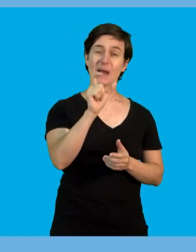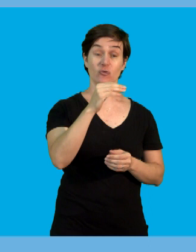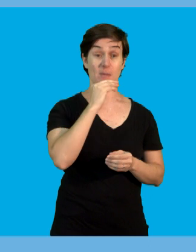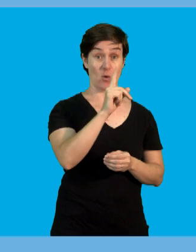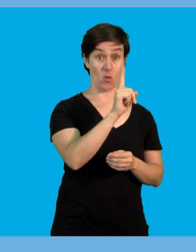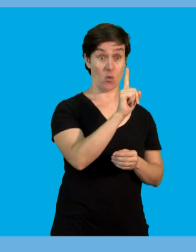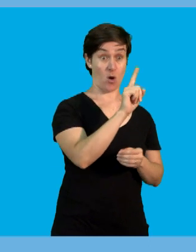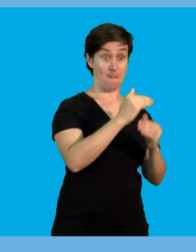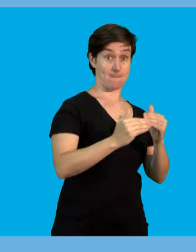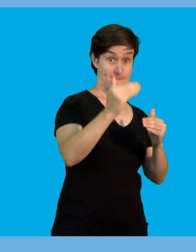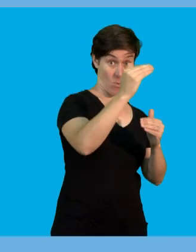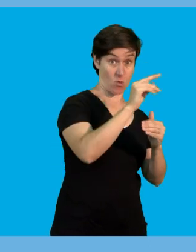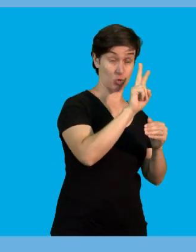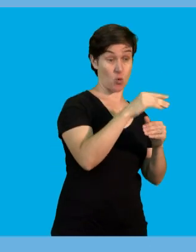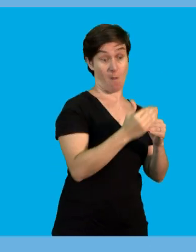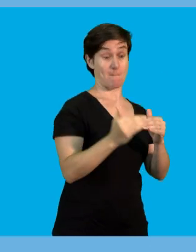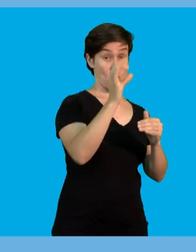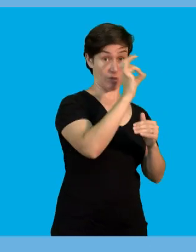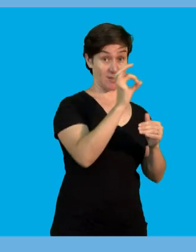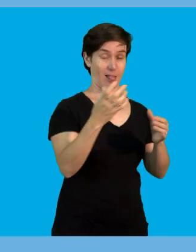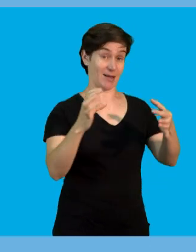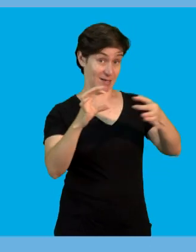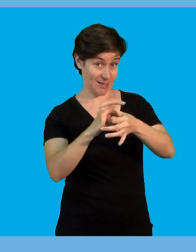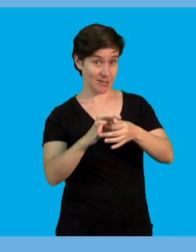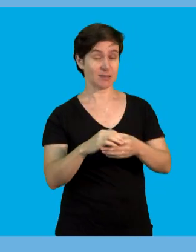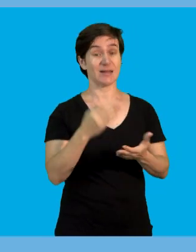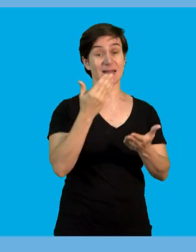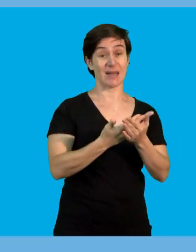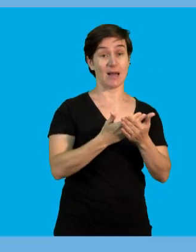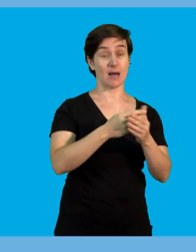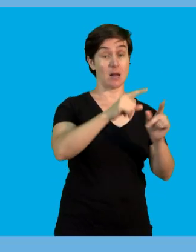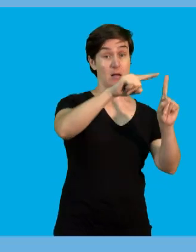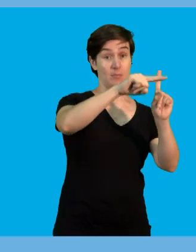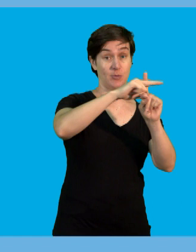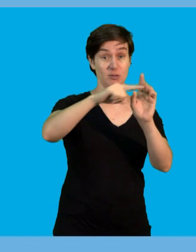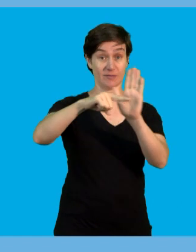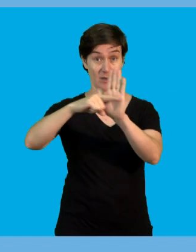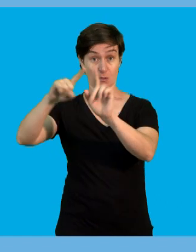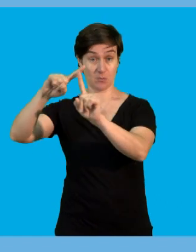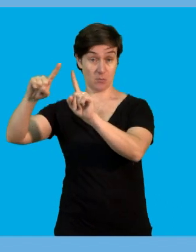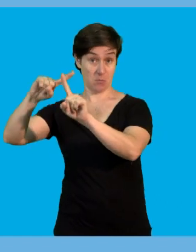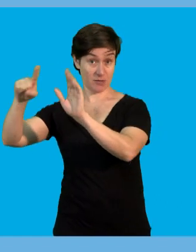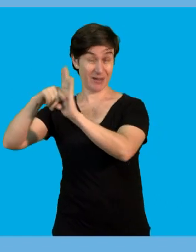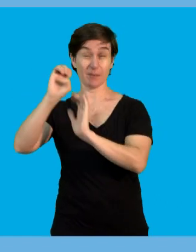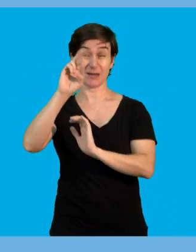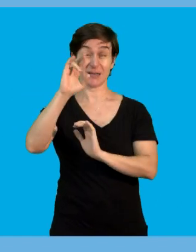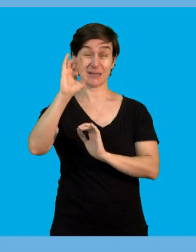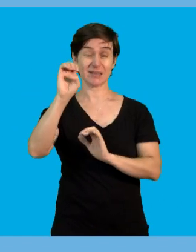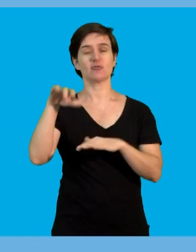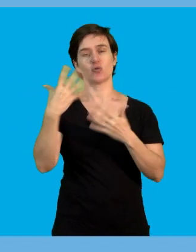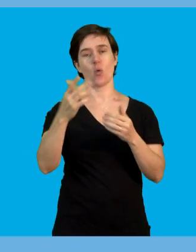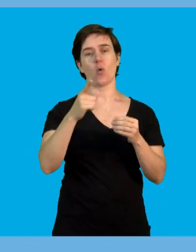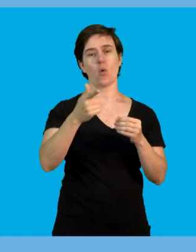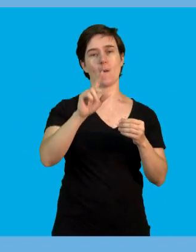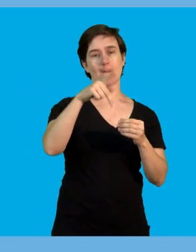cells connected together. In this case, they can either be connected in series or sometimes be connected in parallel. Then